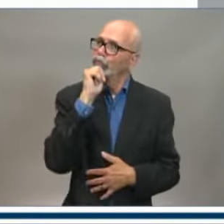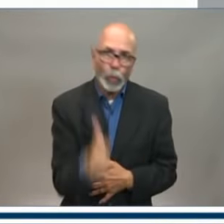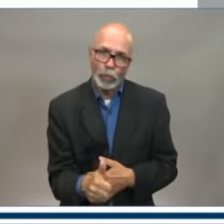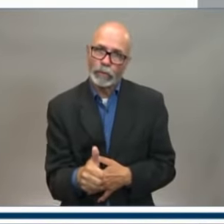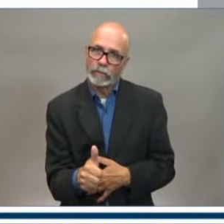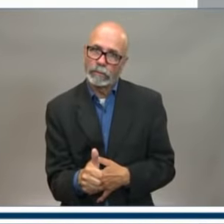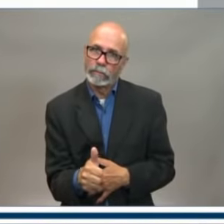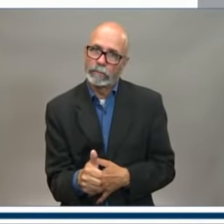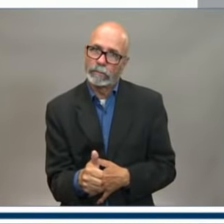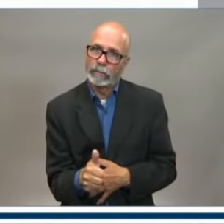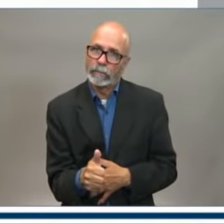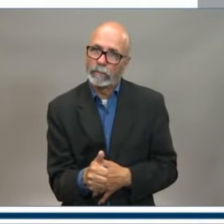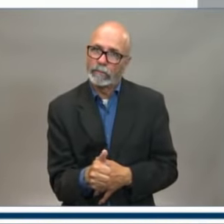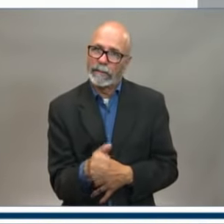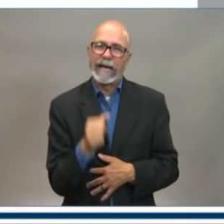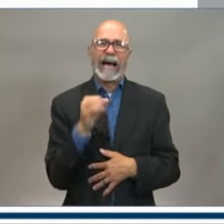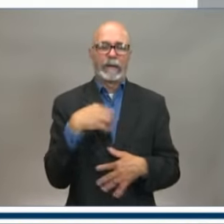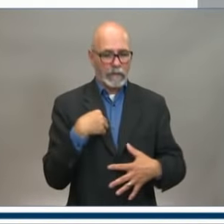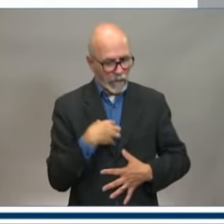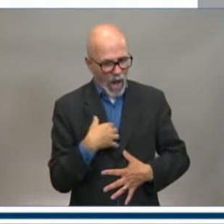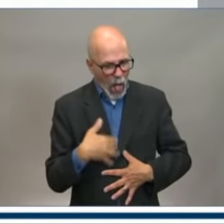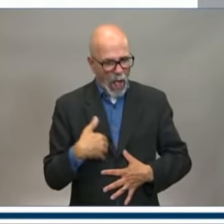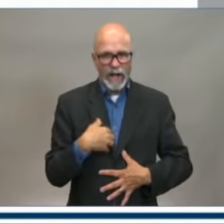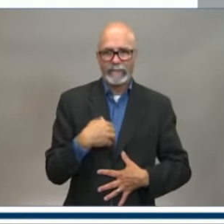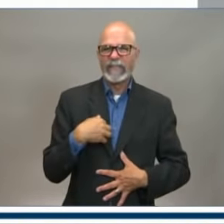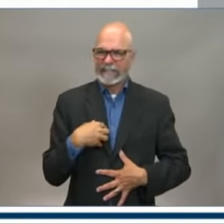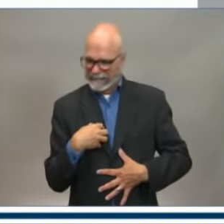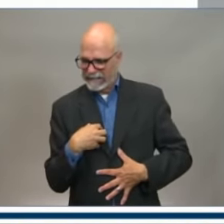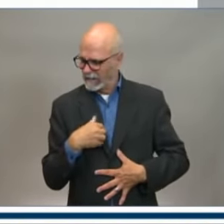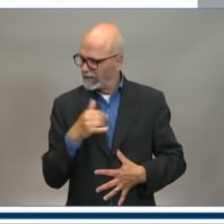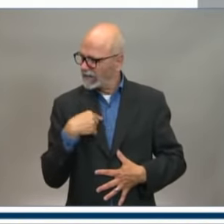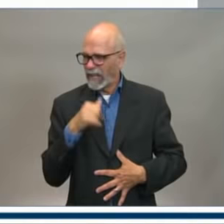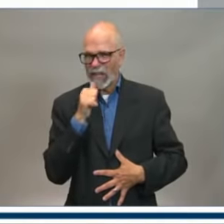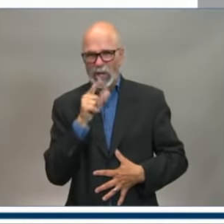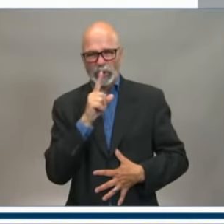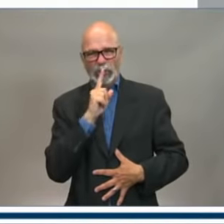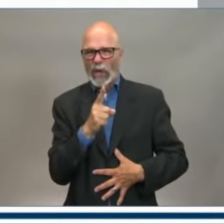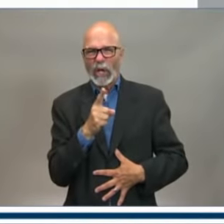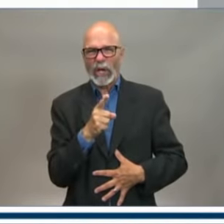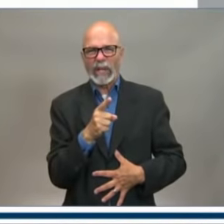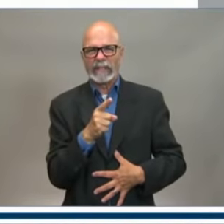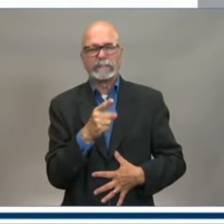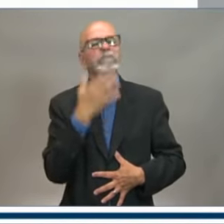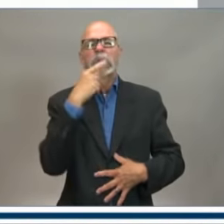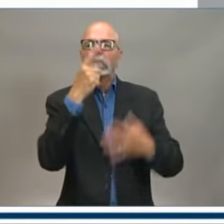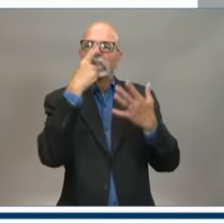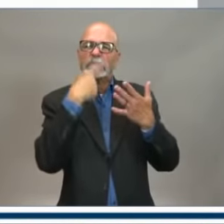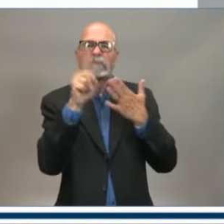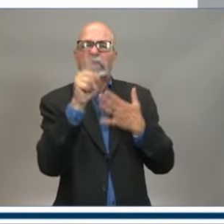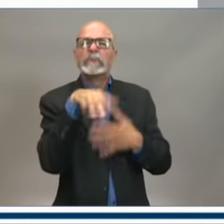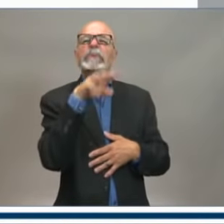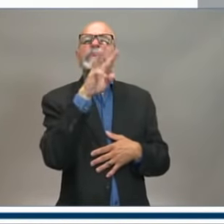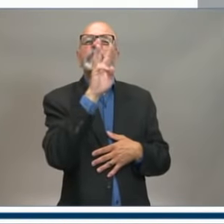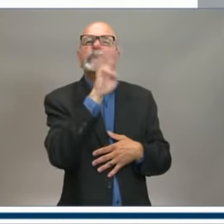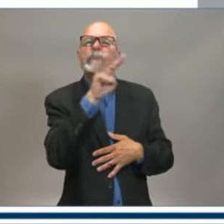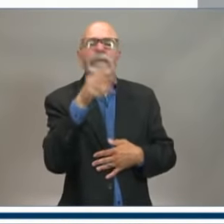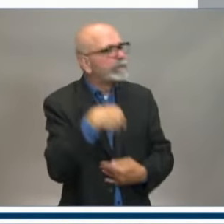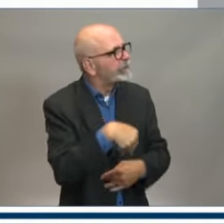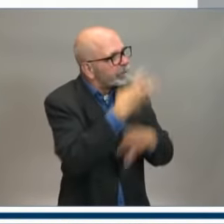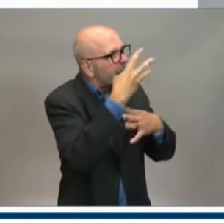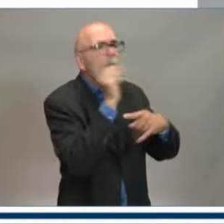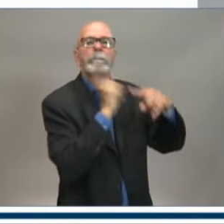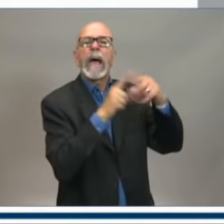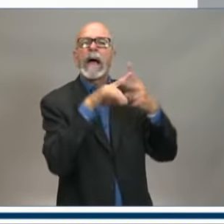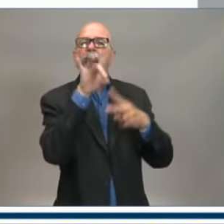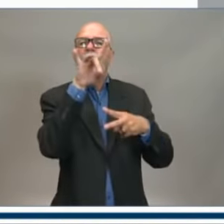not sure, do the 811 online assessment. But if you're not feeling well, it's critically important that you not go out and